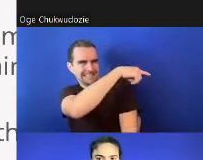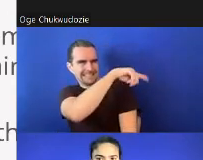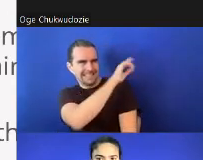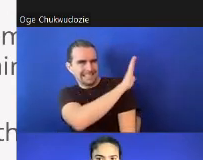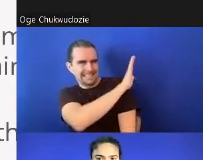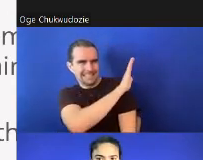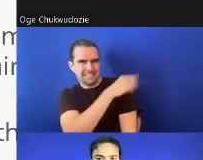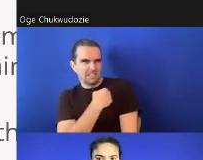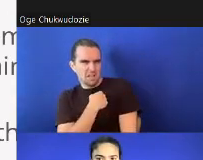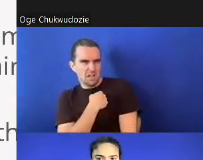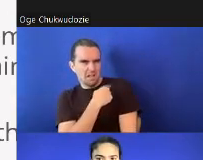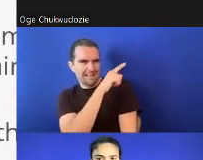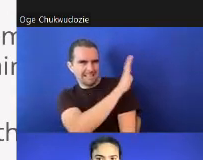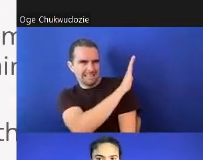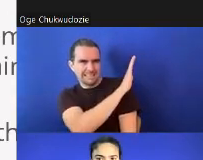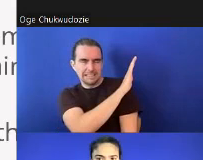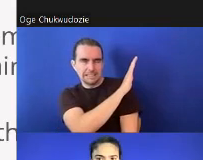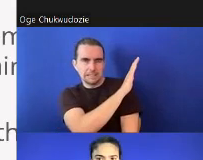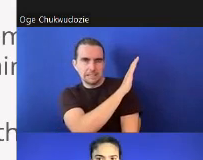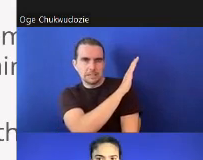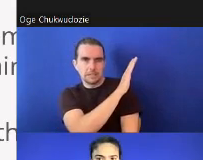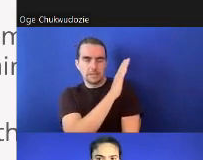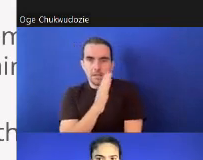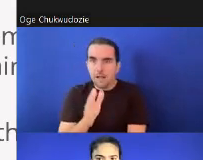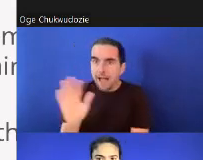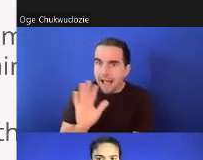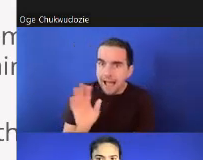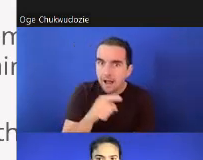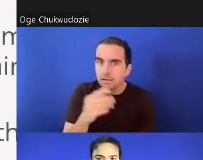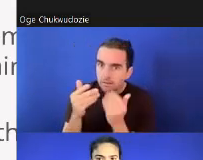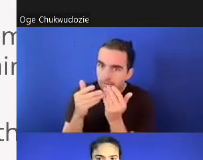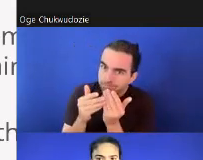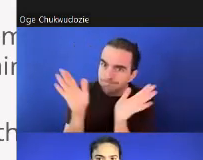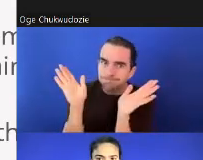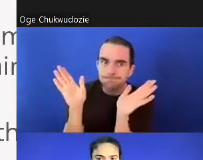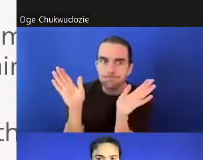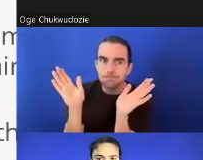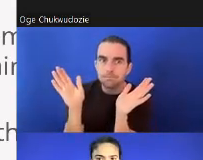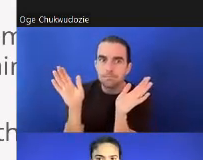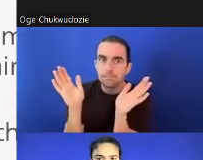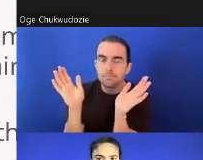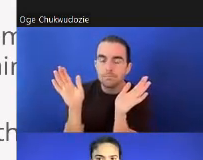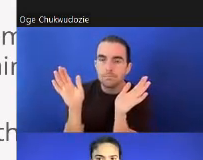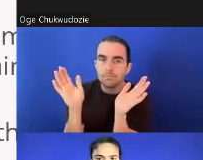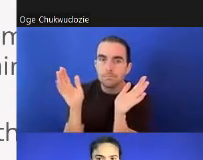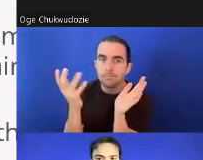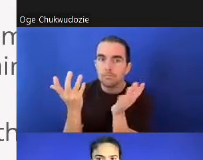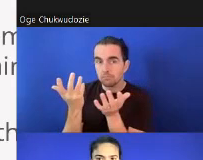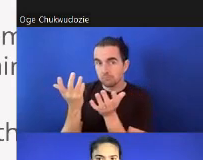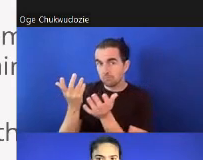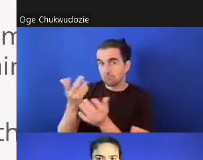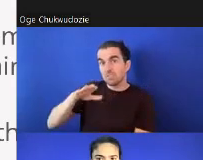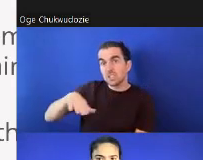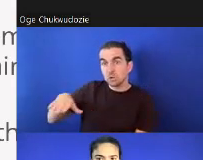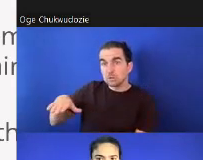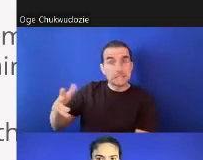to explain to these people that, no, this mechanism is for everybody. And so we had to divide the days that for adults and